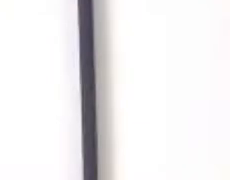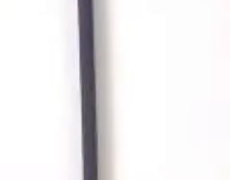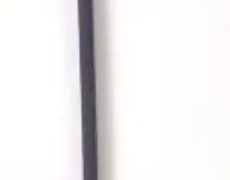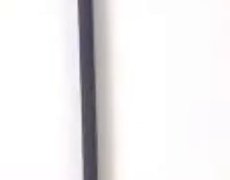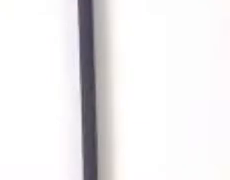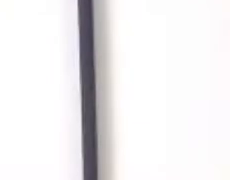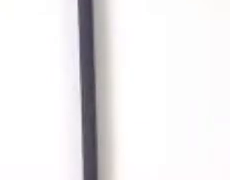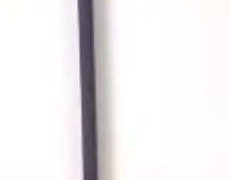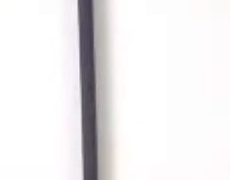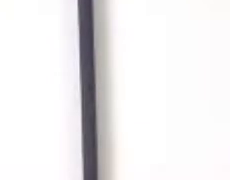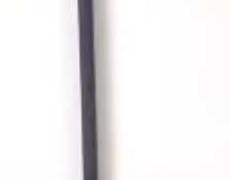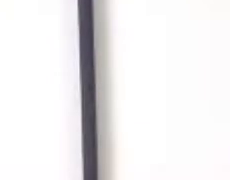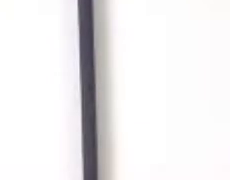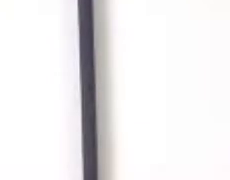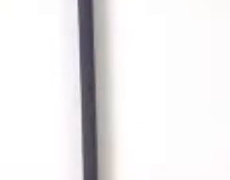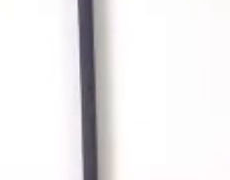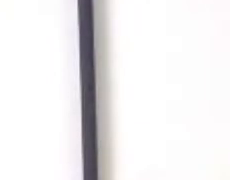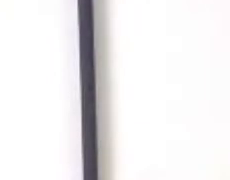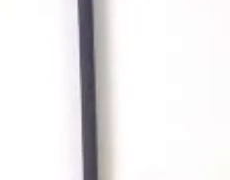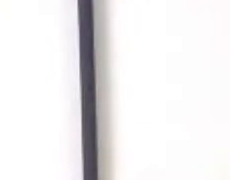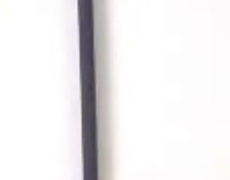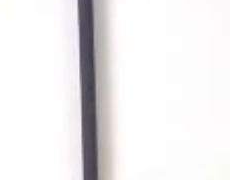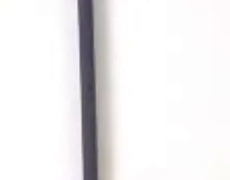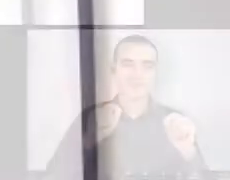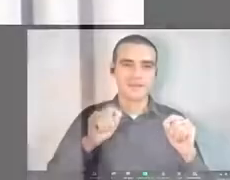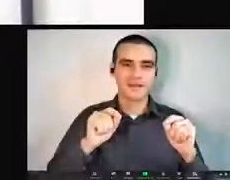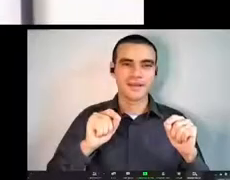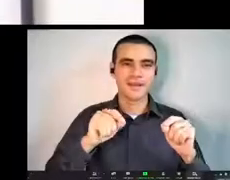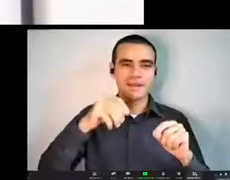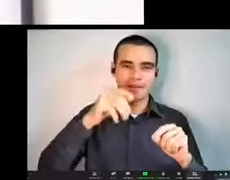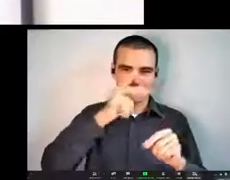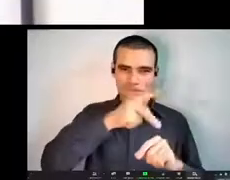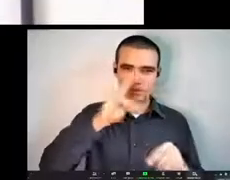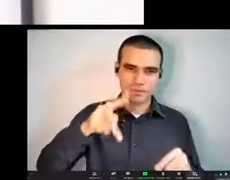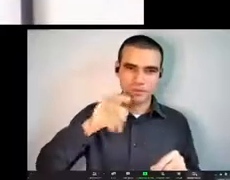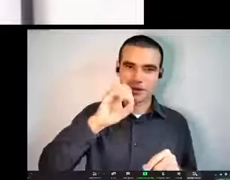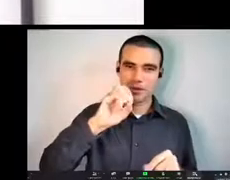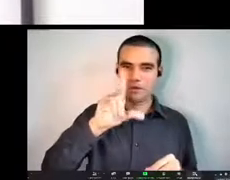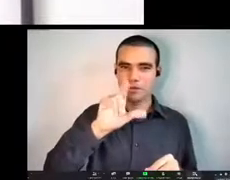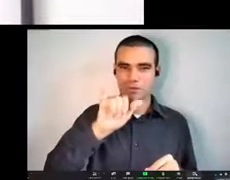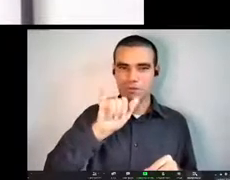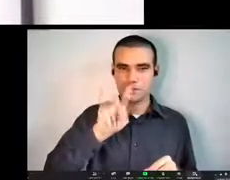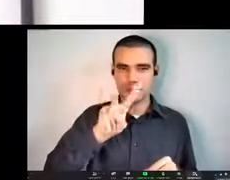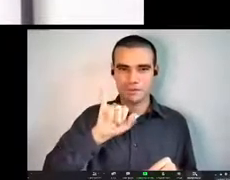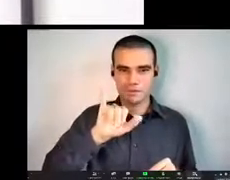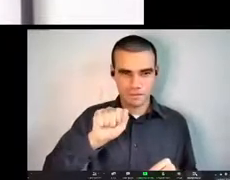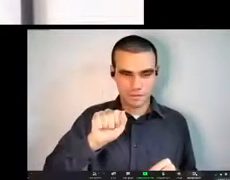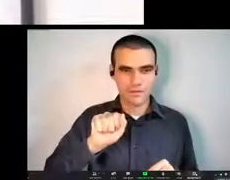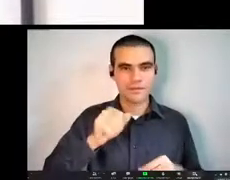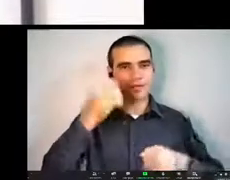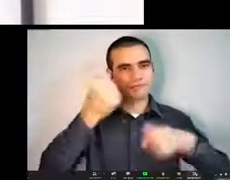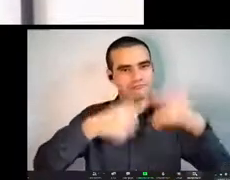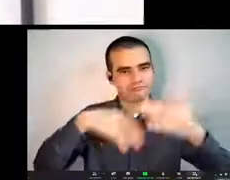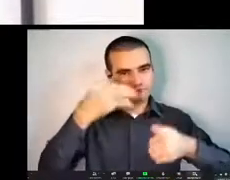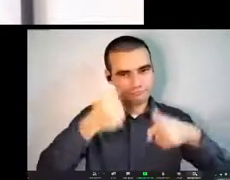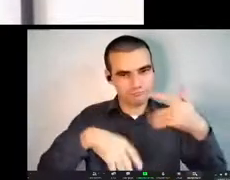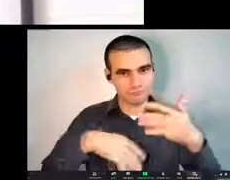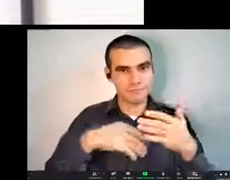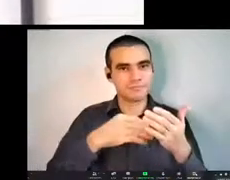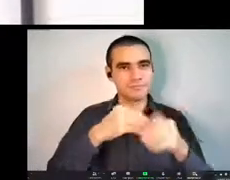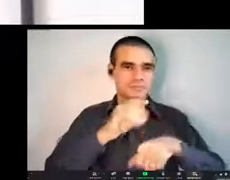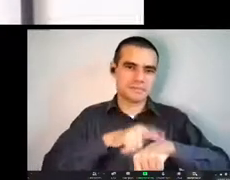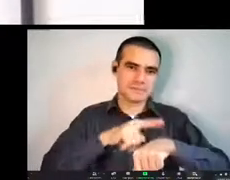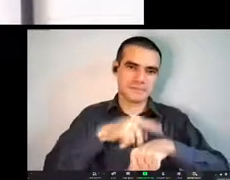And now, with this interesting cue by Claudio, I'd like to call Professor Maria Olivia Simone